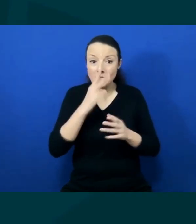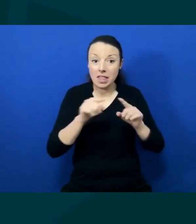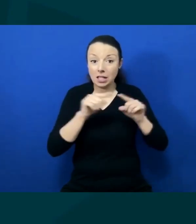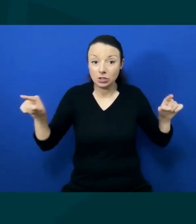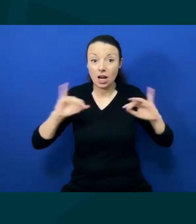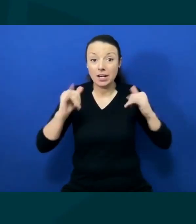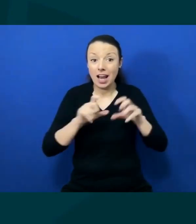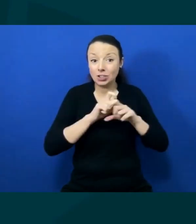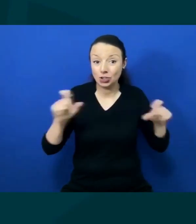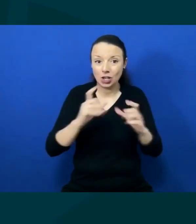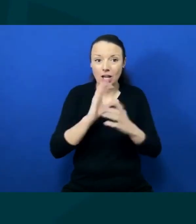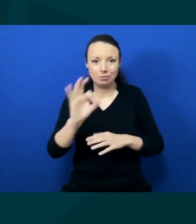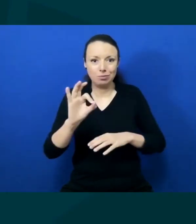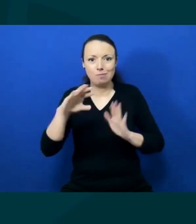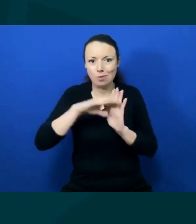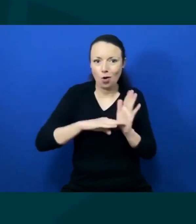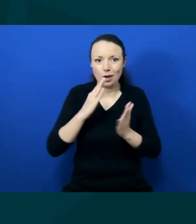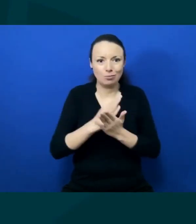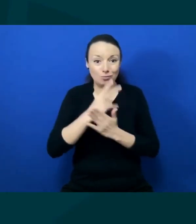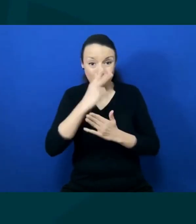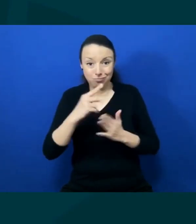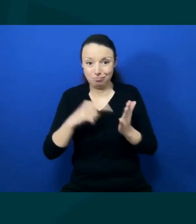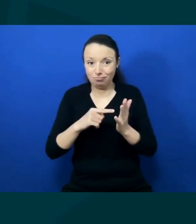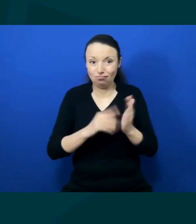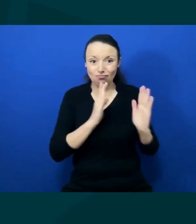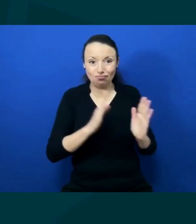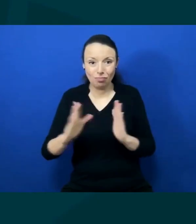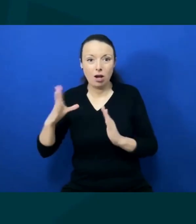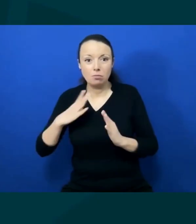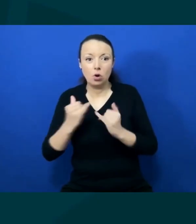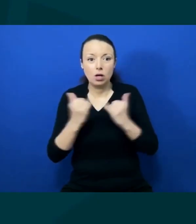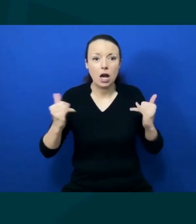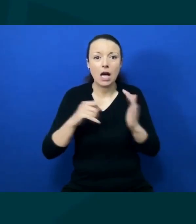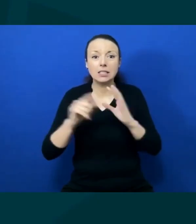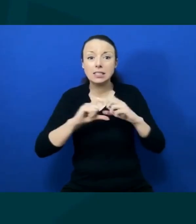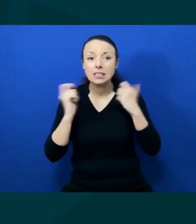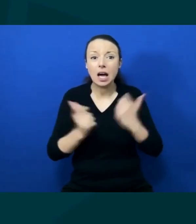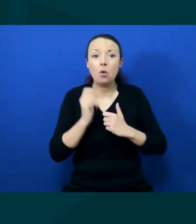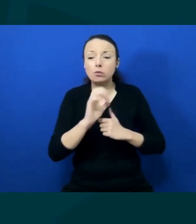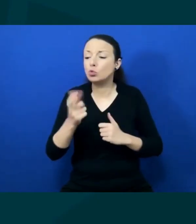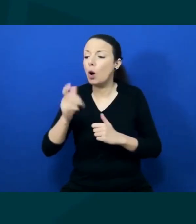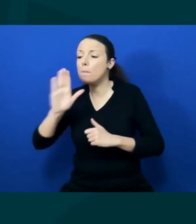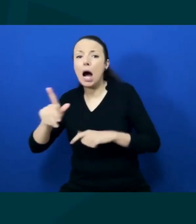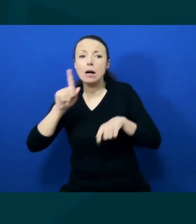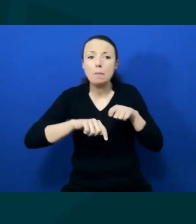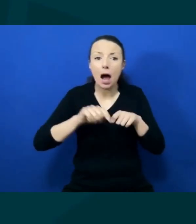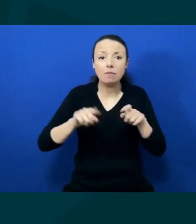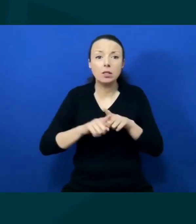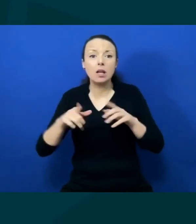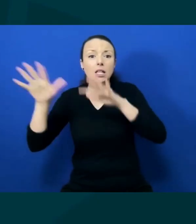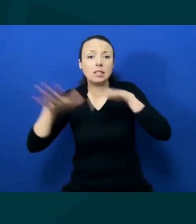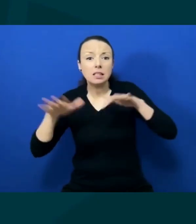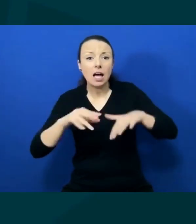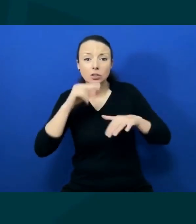very in a very disciplined manner introduced over time, starting with the inventory of